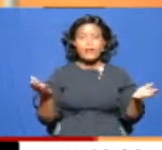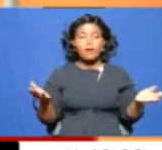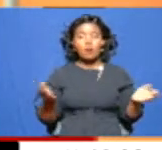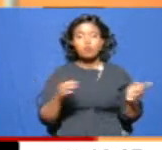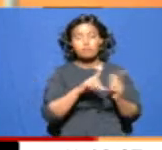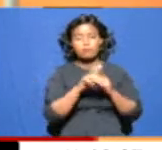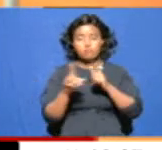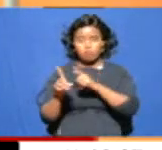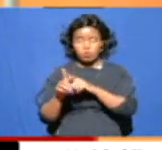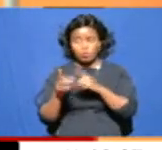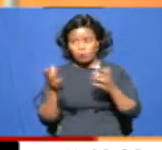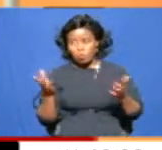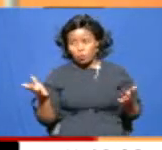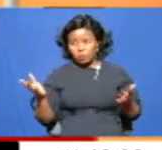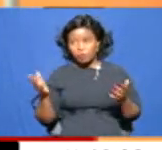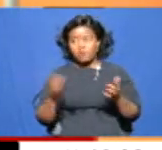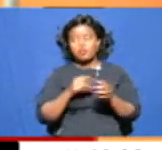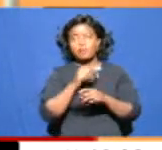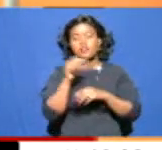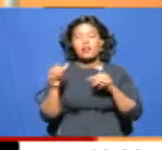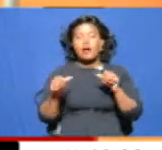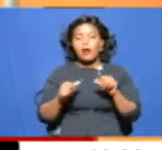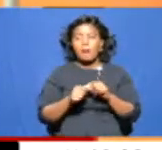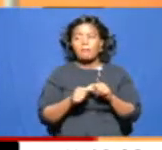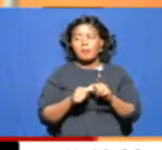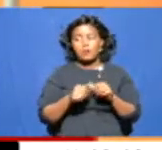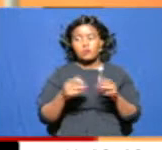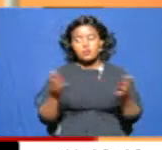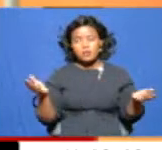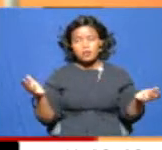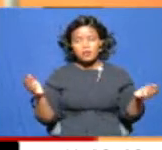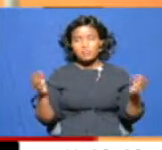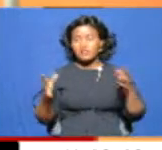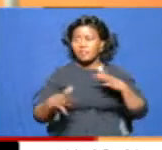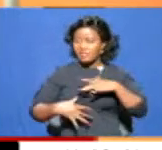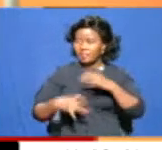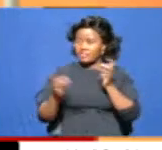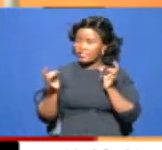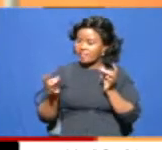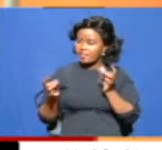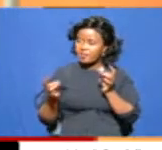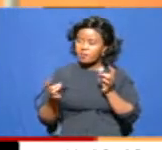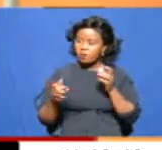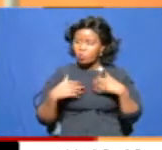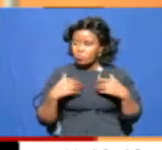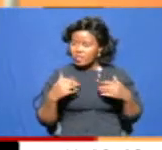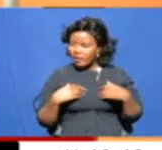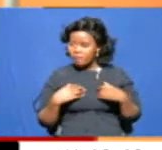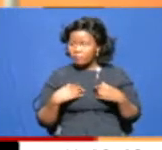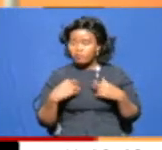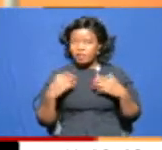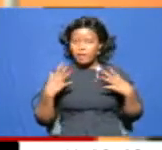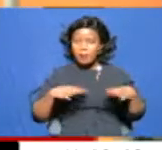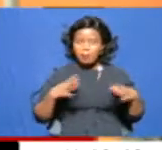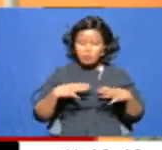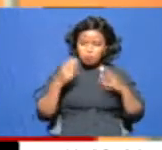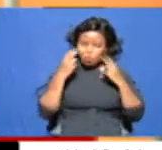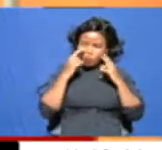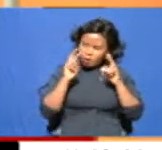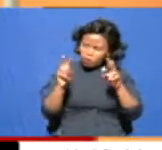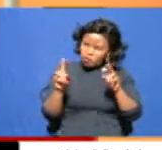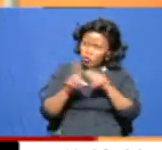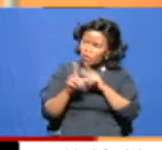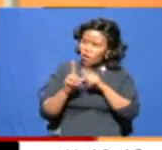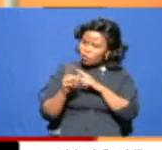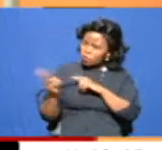all about, I did realize that the interest really, not only in, you know, among the viewers, viewers, even you guys are